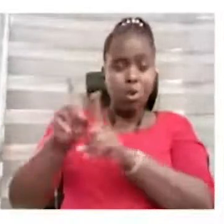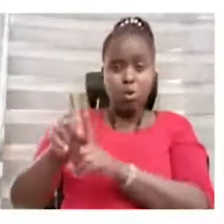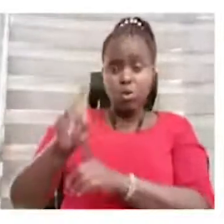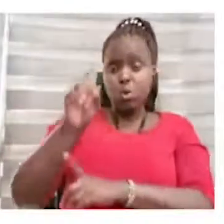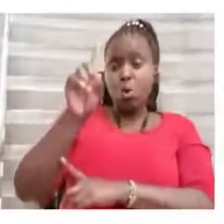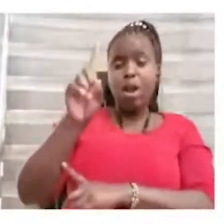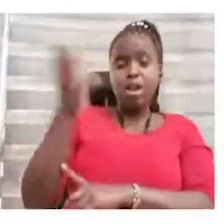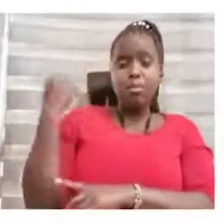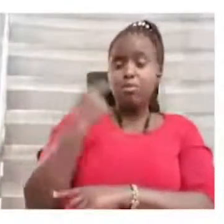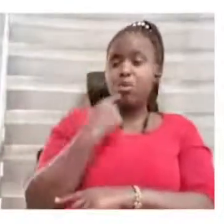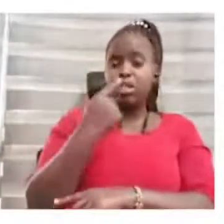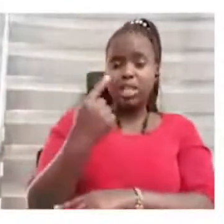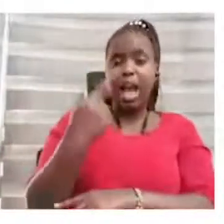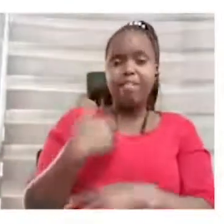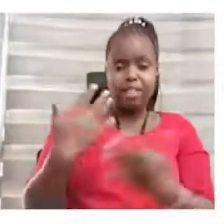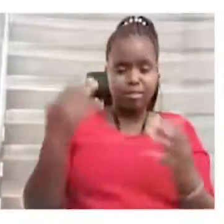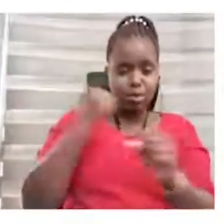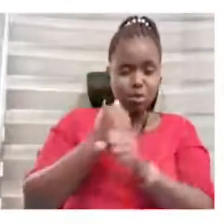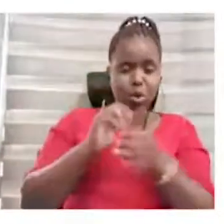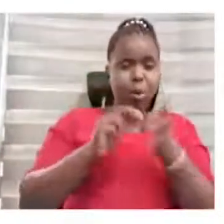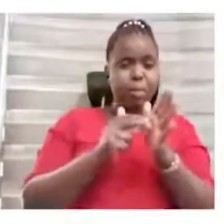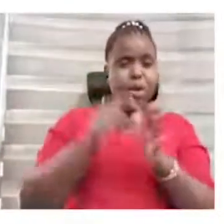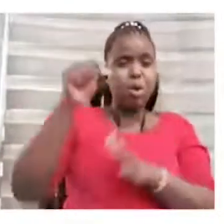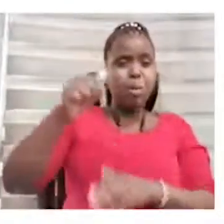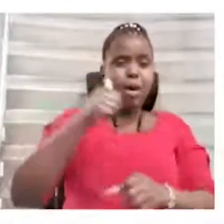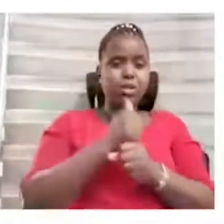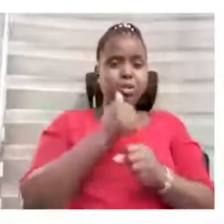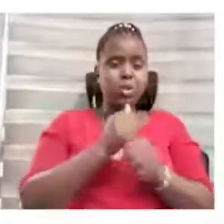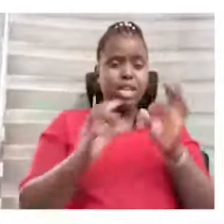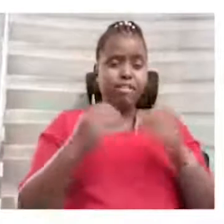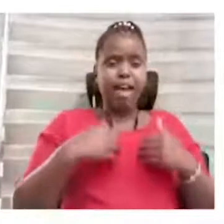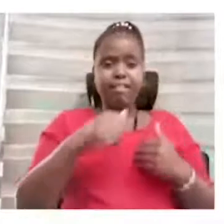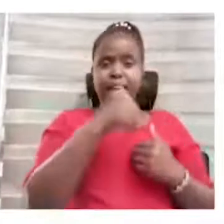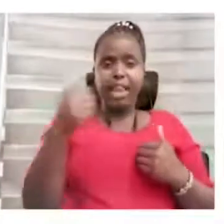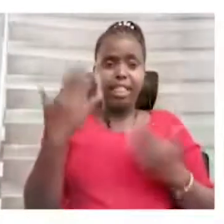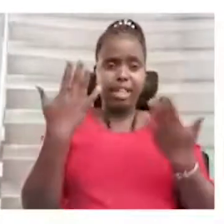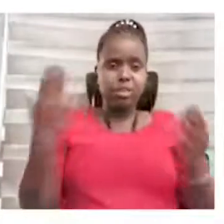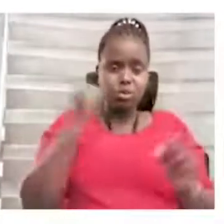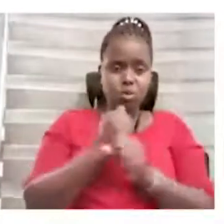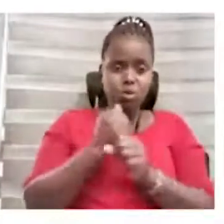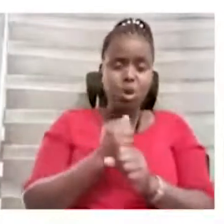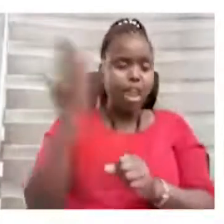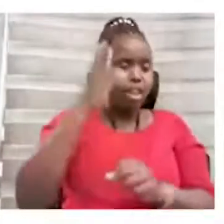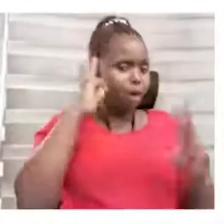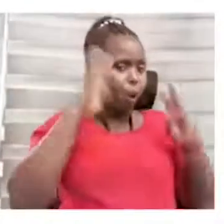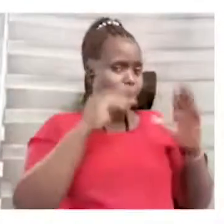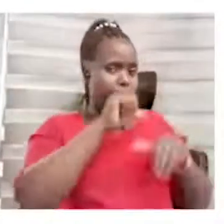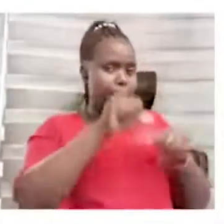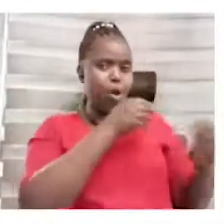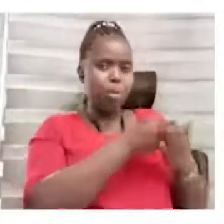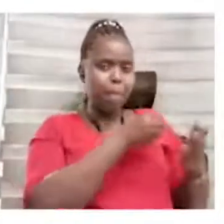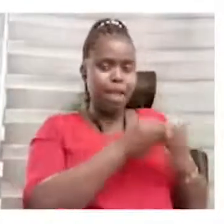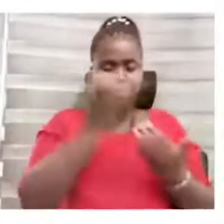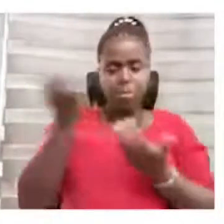do. So you should just do it. It's the right thing to do. Don't worry about the money. Don't worry about the business case.